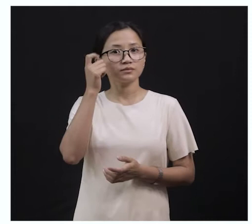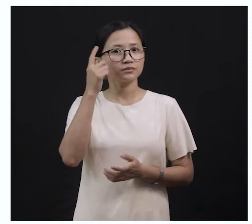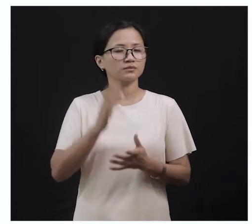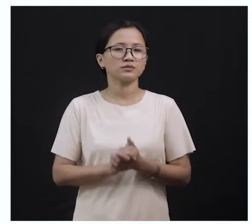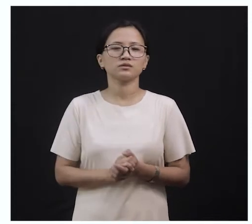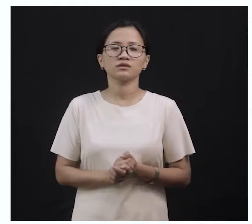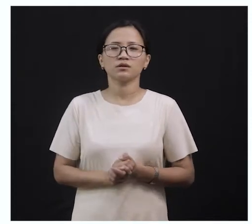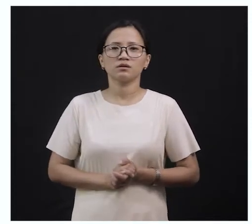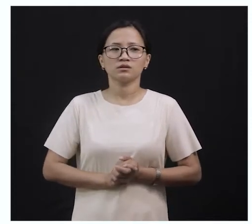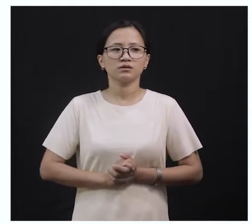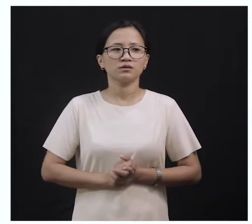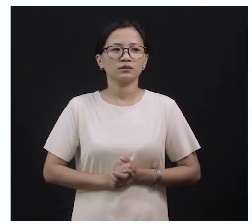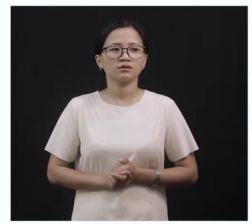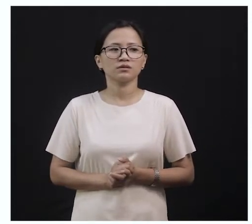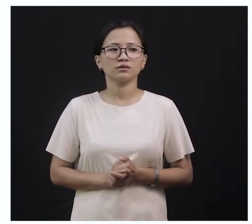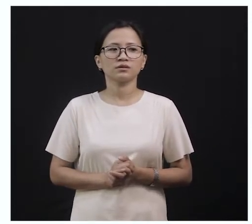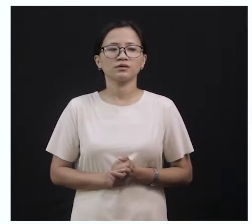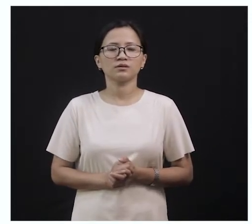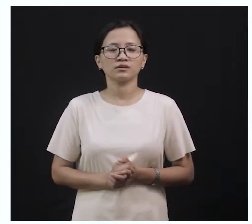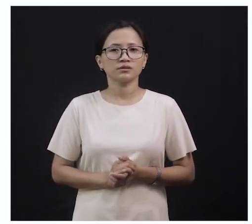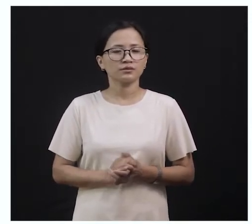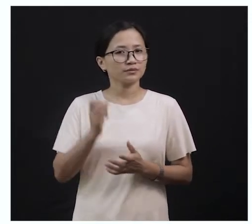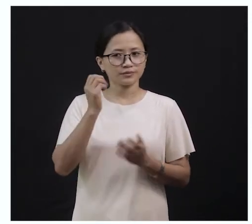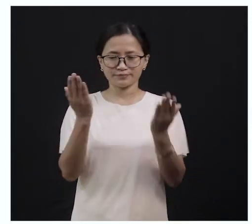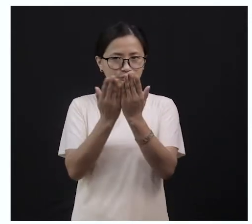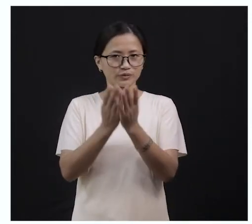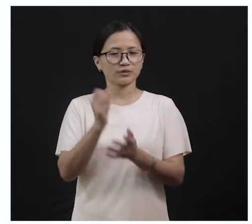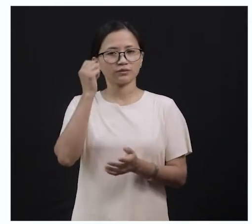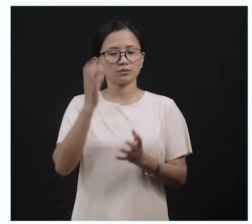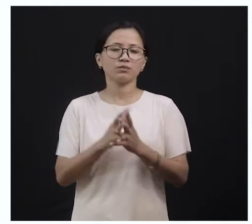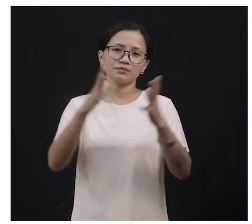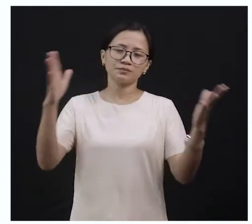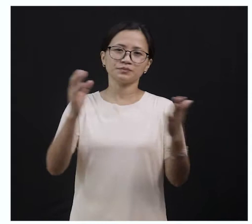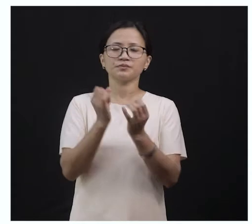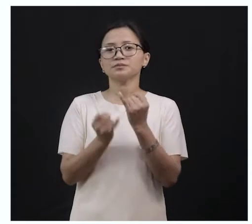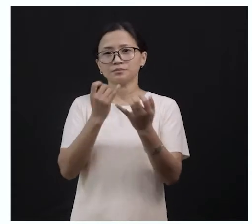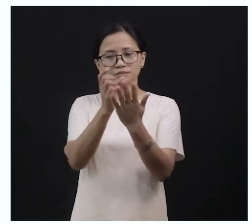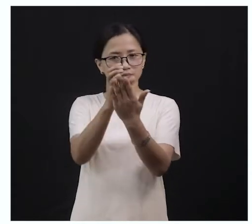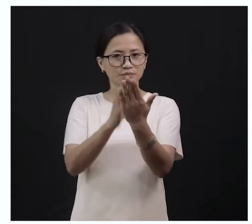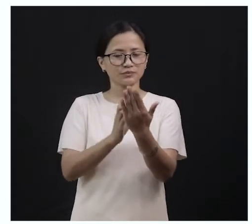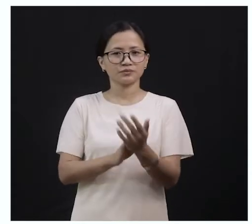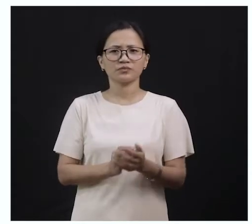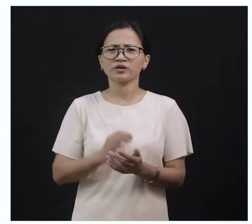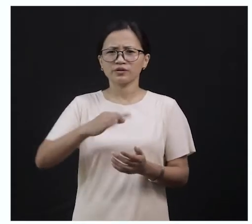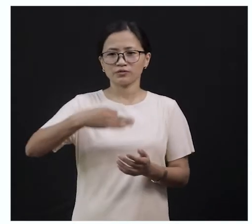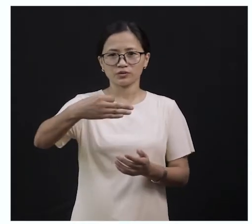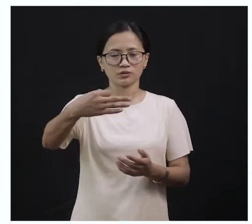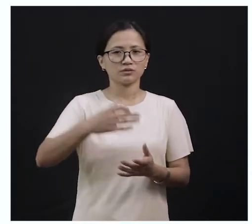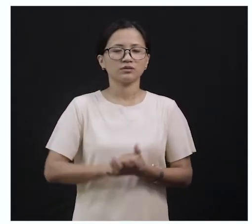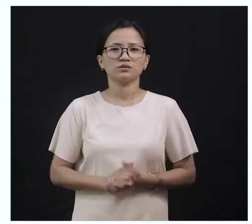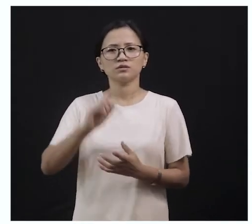understand and read and understand more poems in the future, okay. But